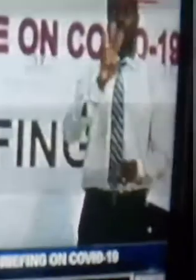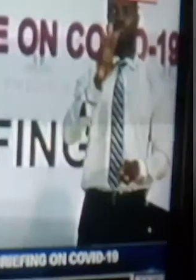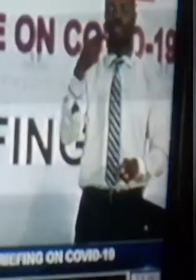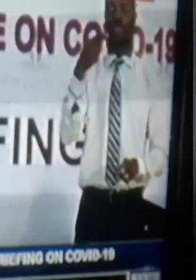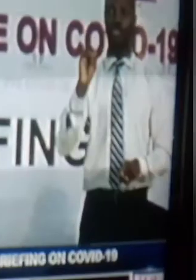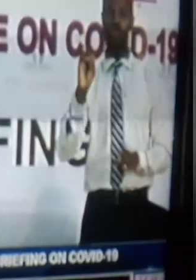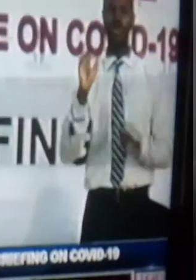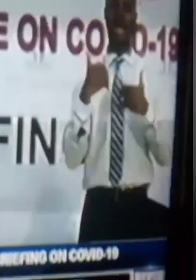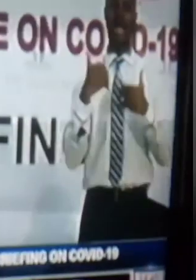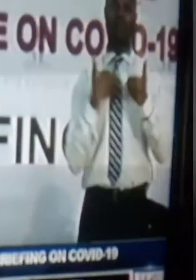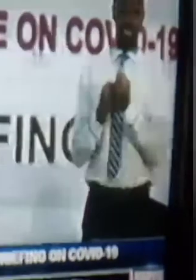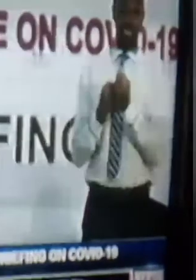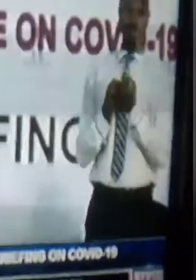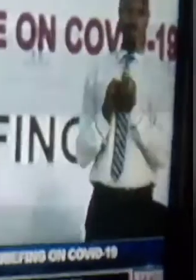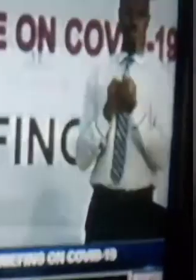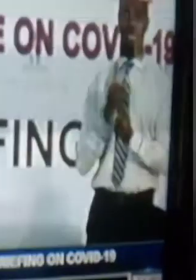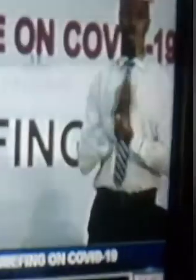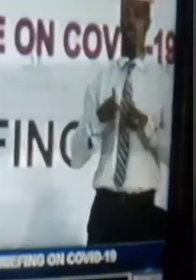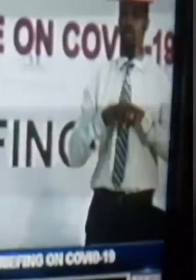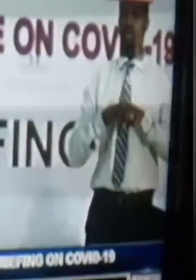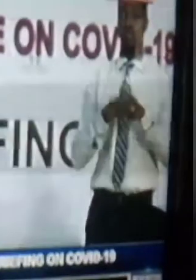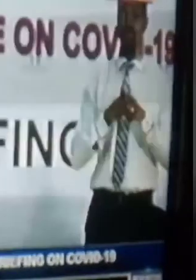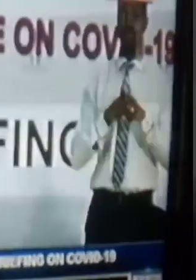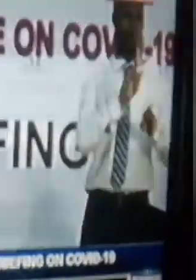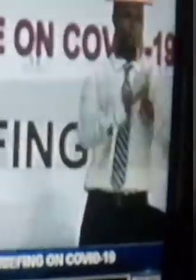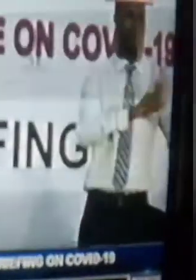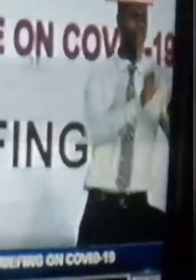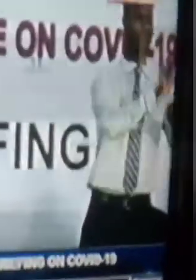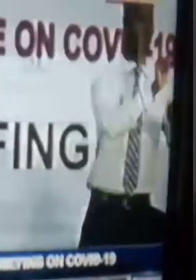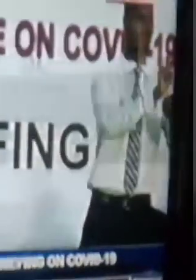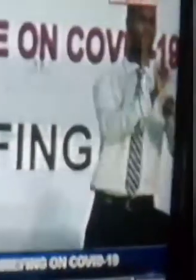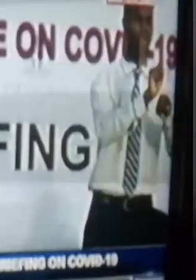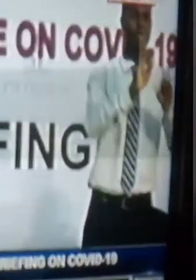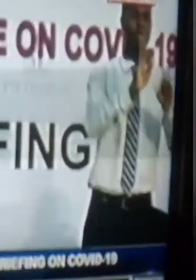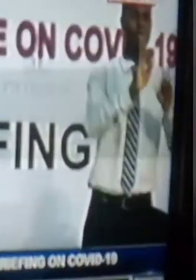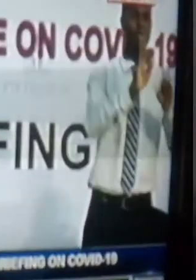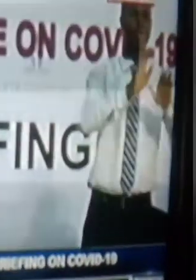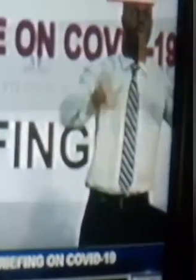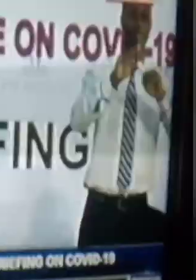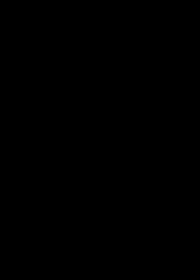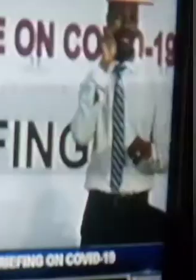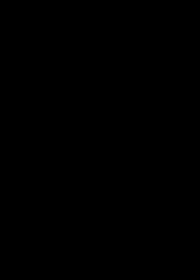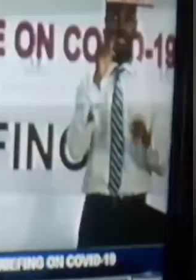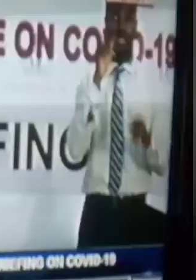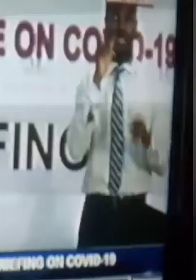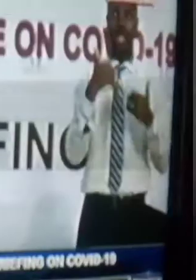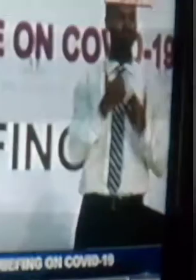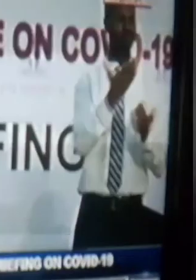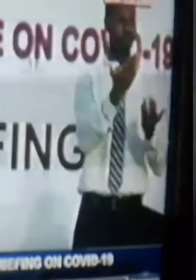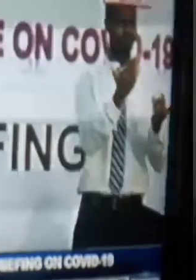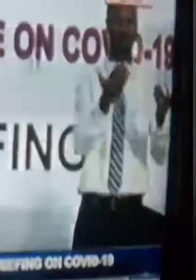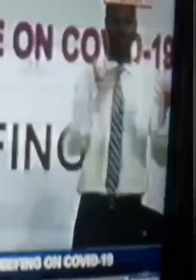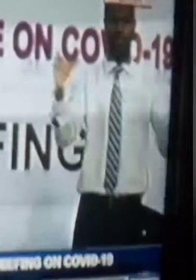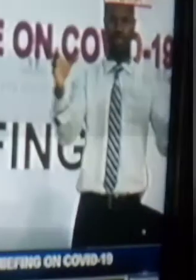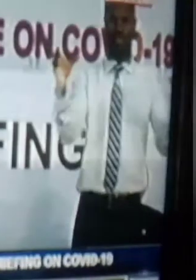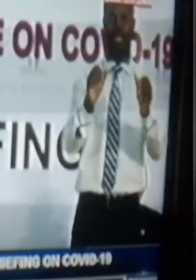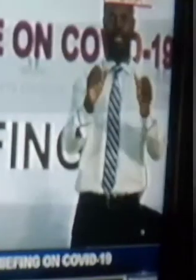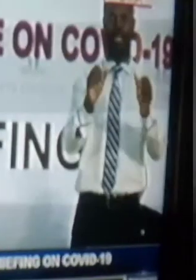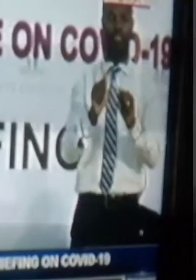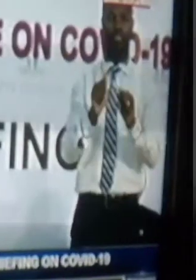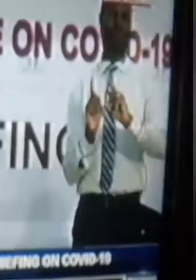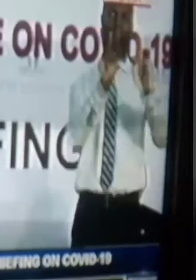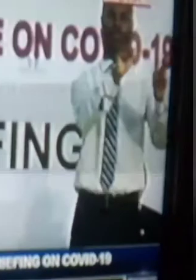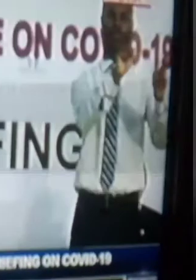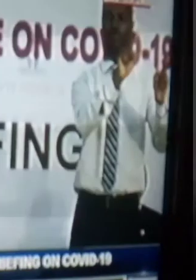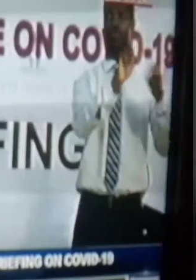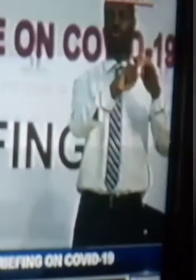So people working across the country have literally all been withdrawn into supporting this response in Lagos. So